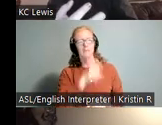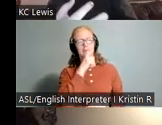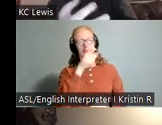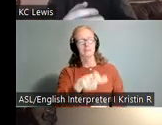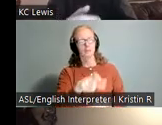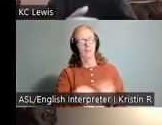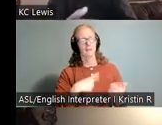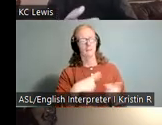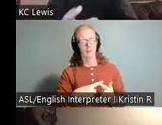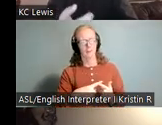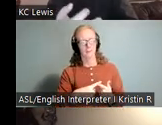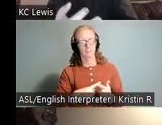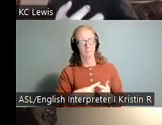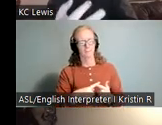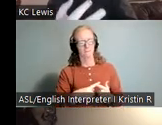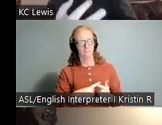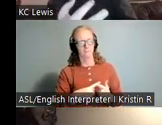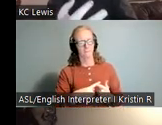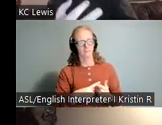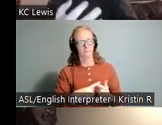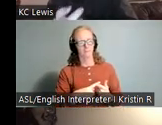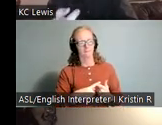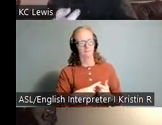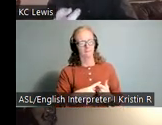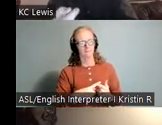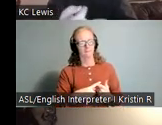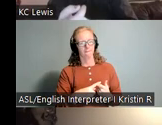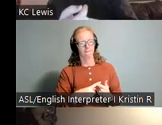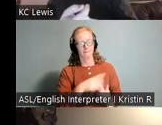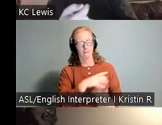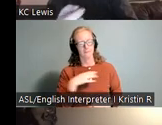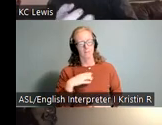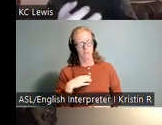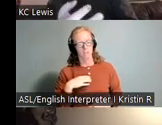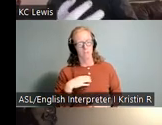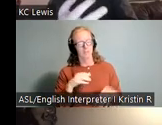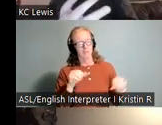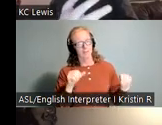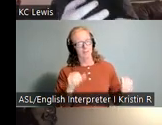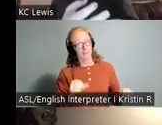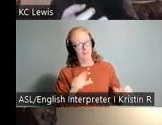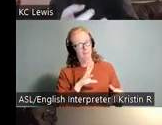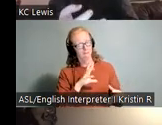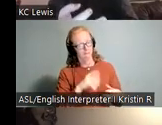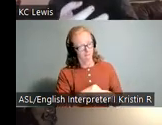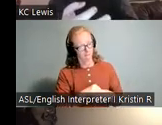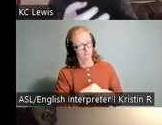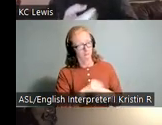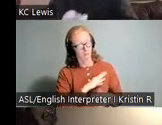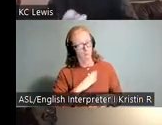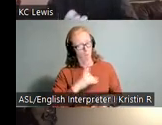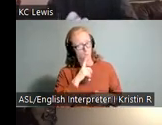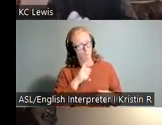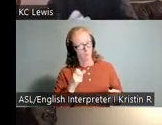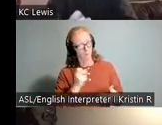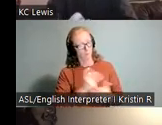about whether the commission can weigh in on the board having authority to be